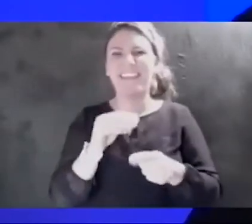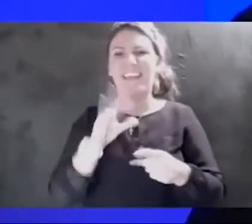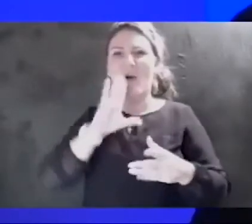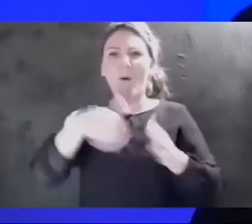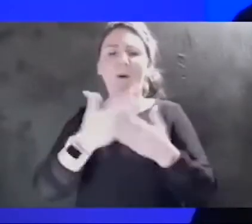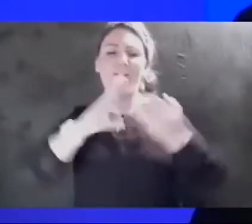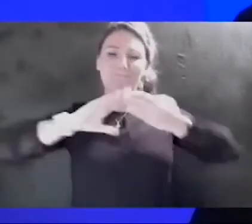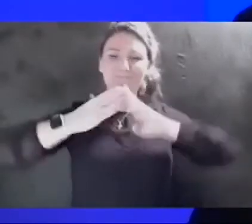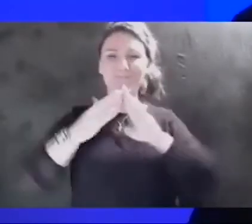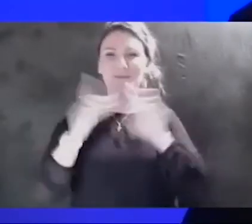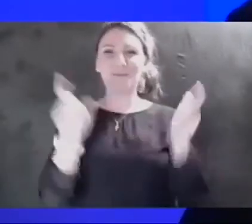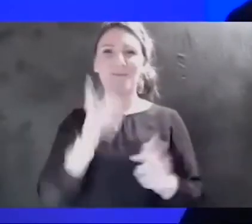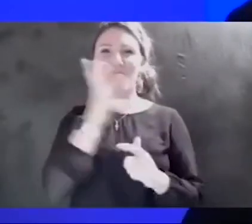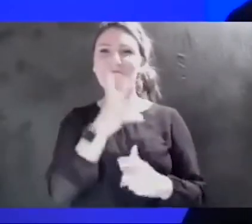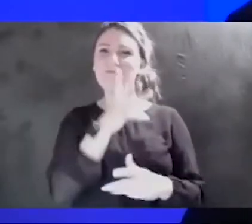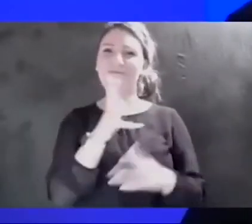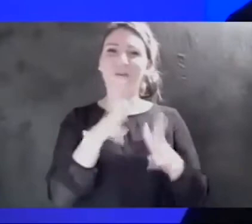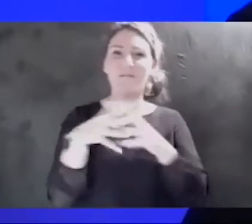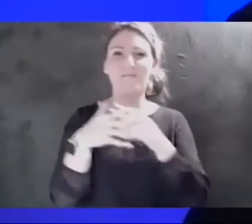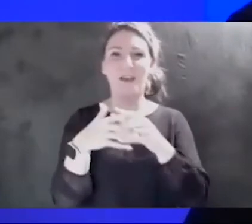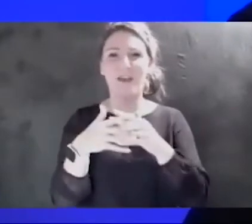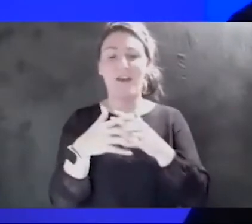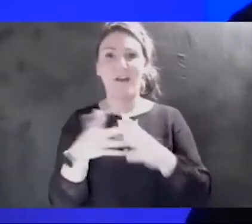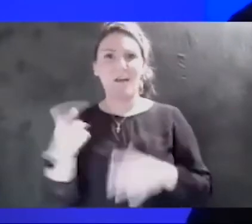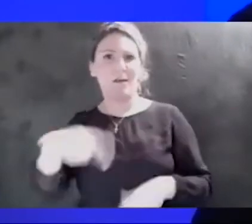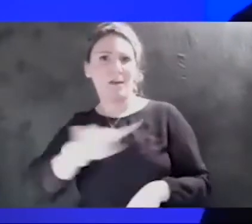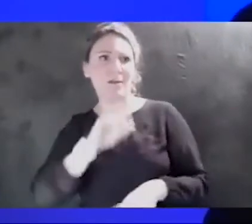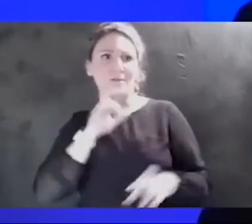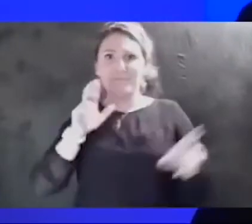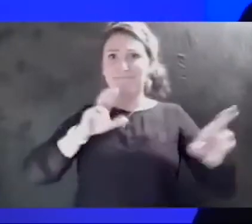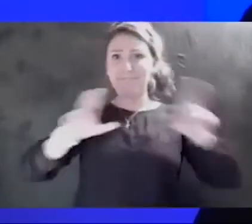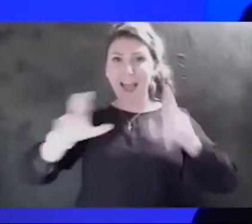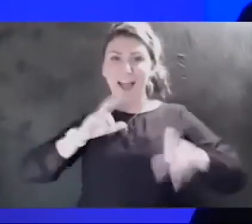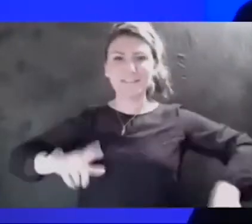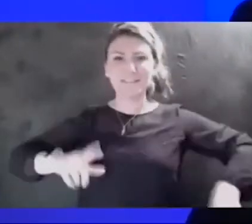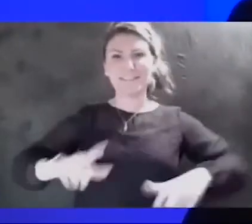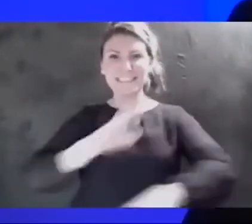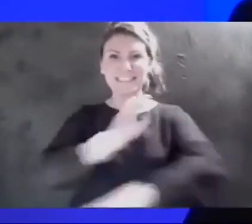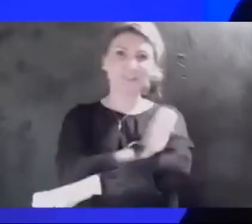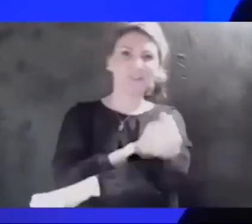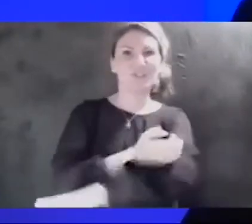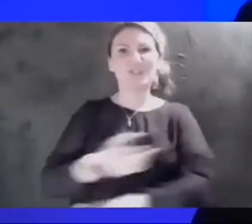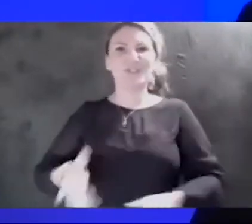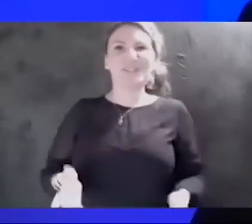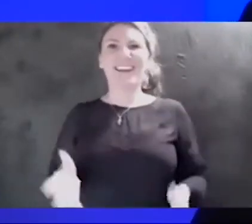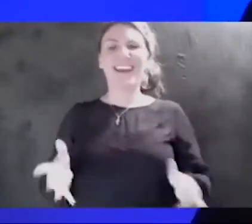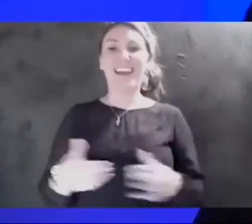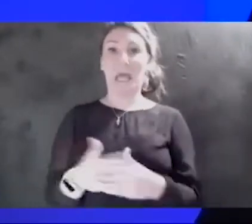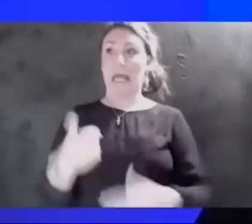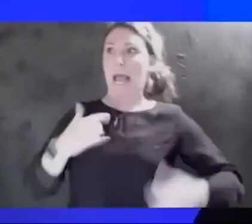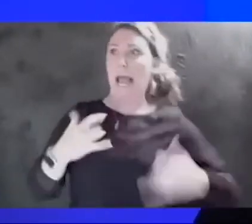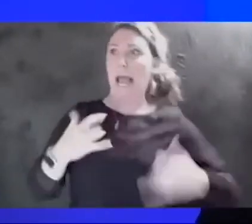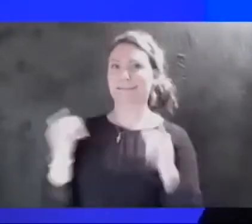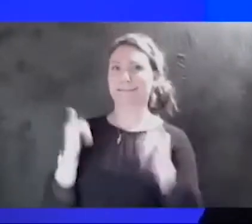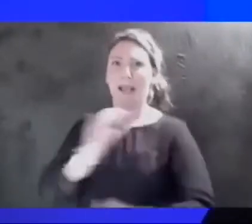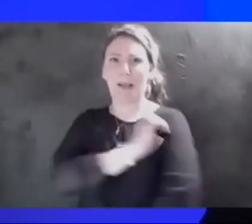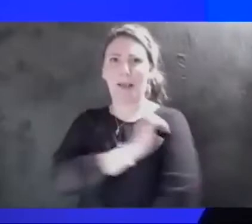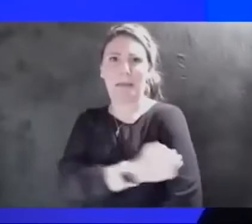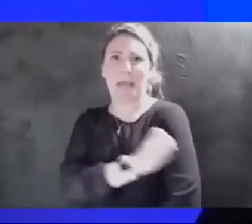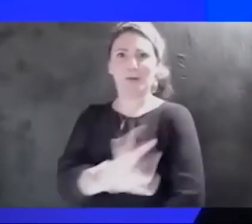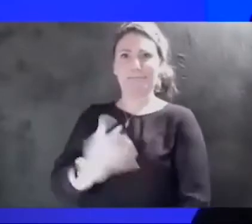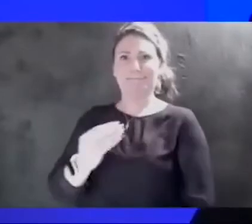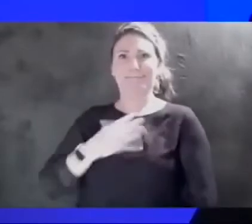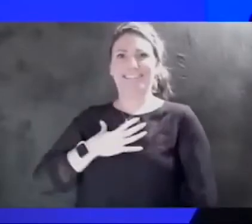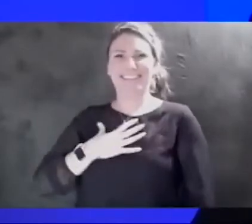America, and they're just all charged up. And so, of course, that gets me all energized. And so working with